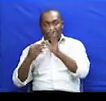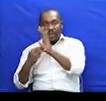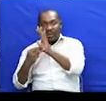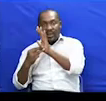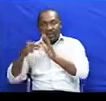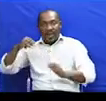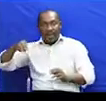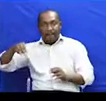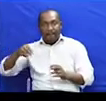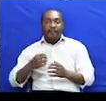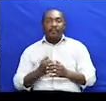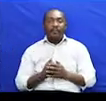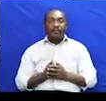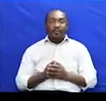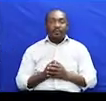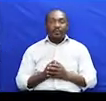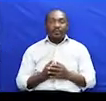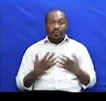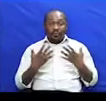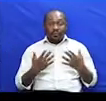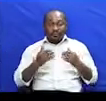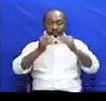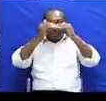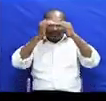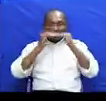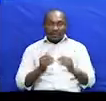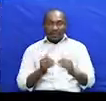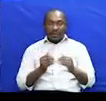0.080 m. Now the next is